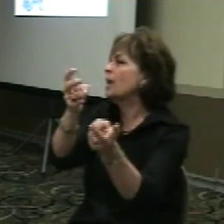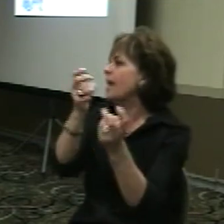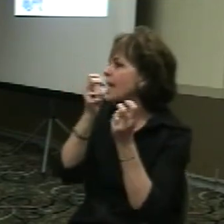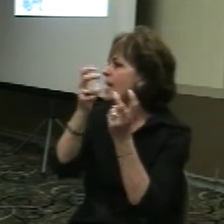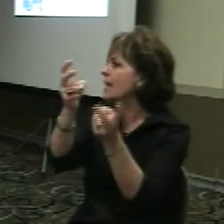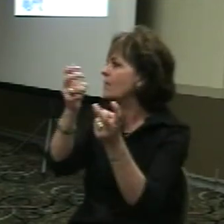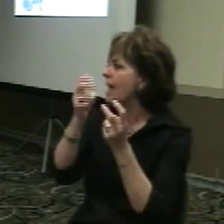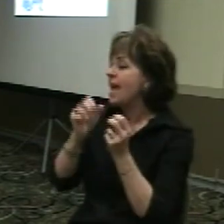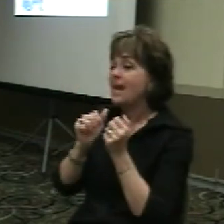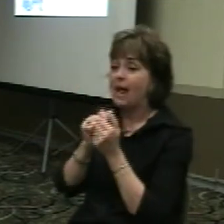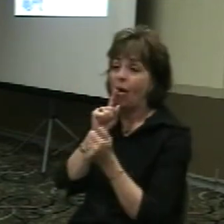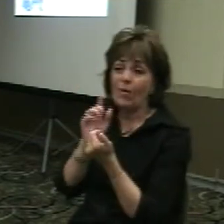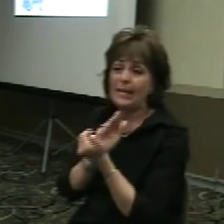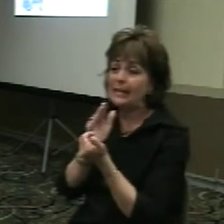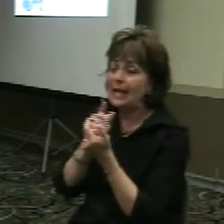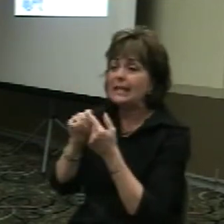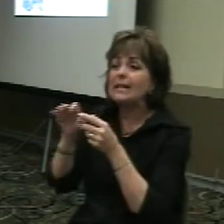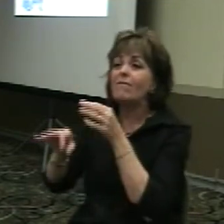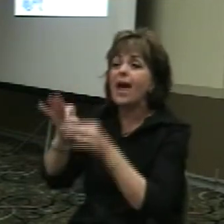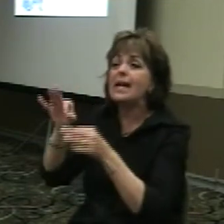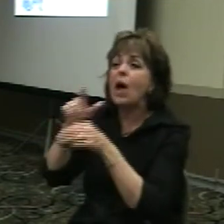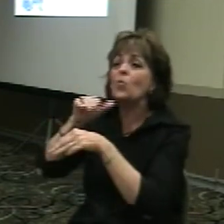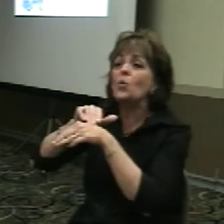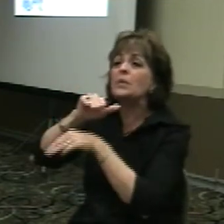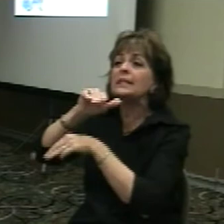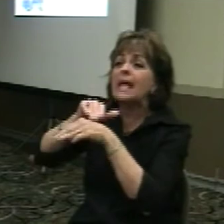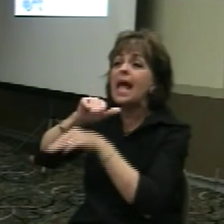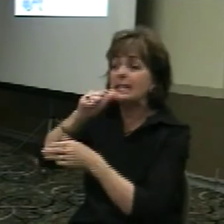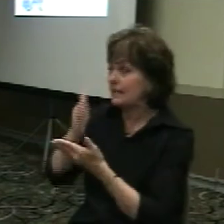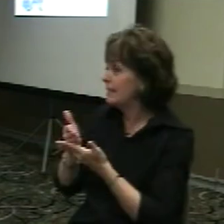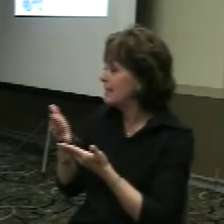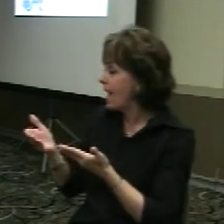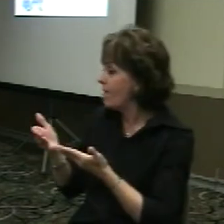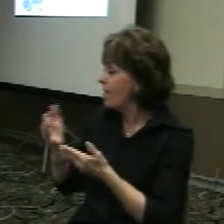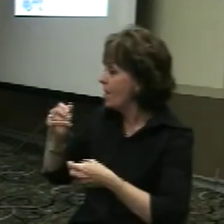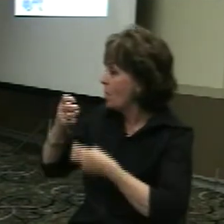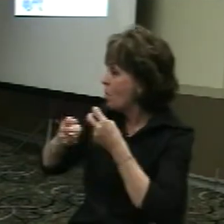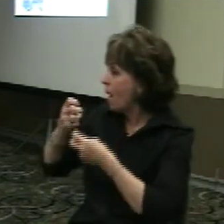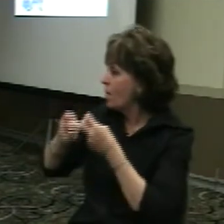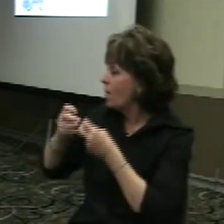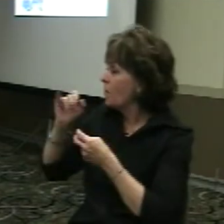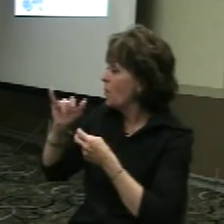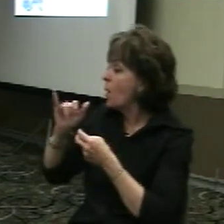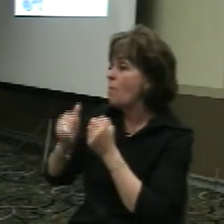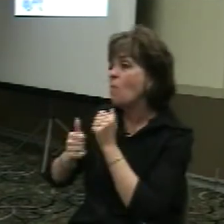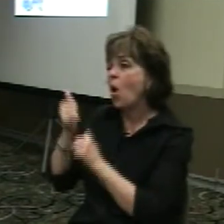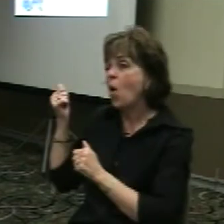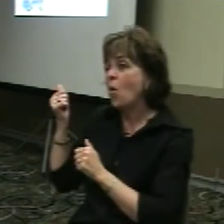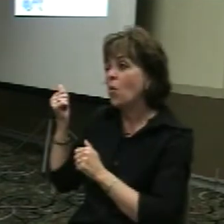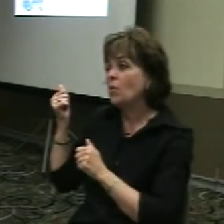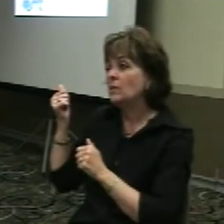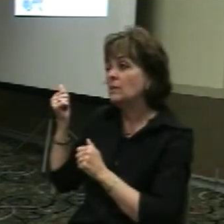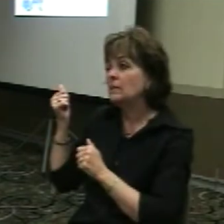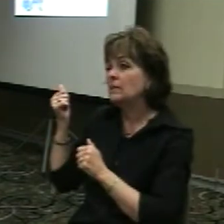and how actually easy it is to find out who is sending stuff. The problem is that